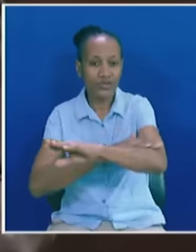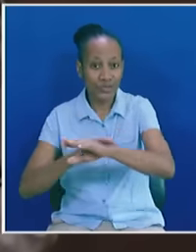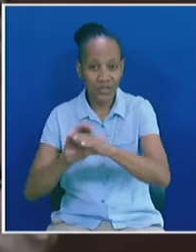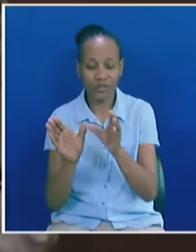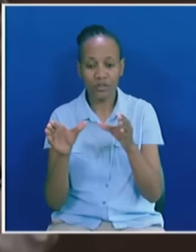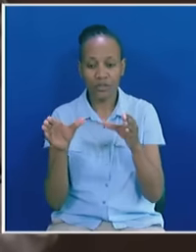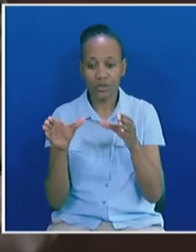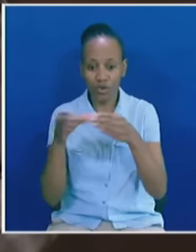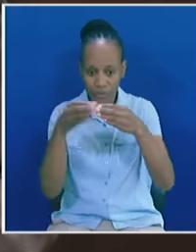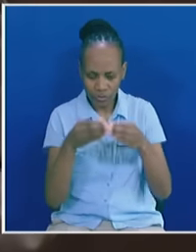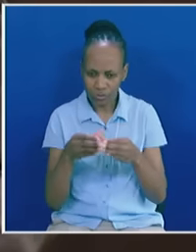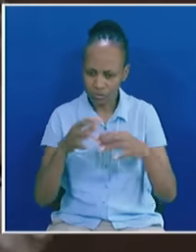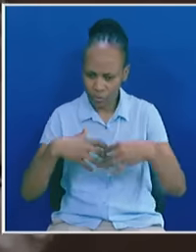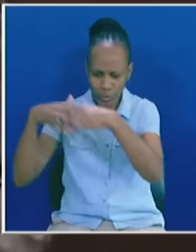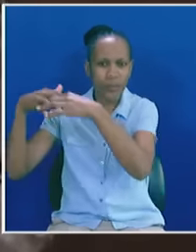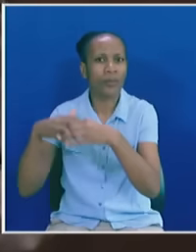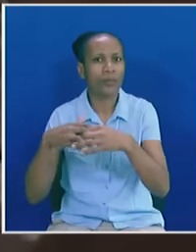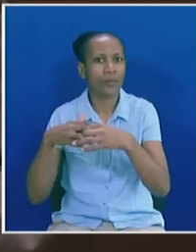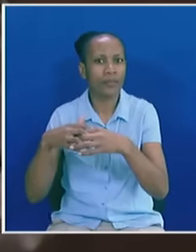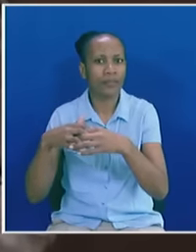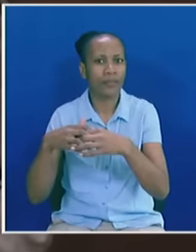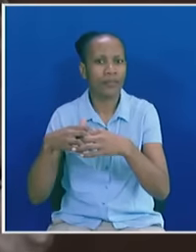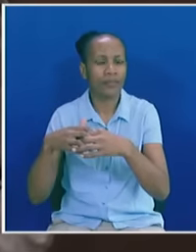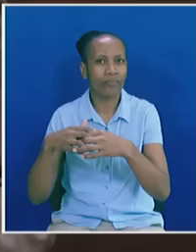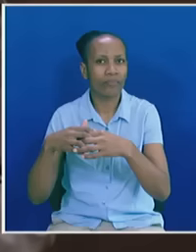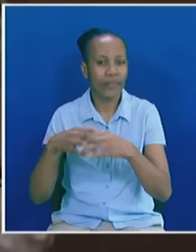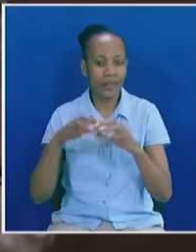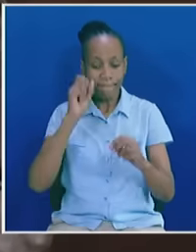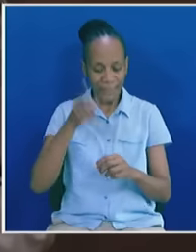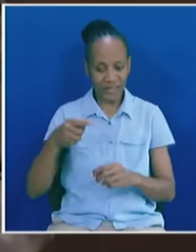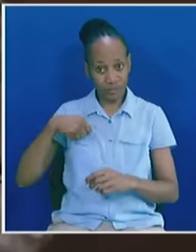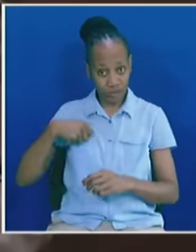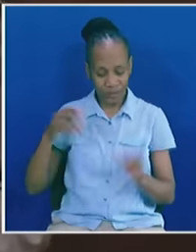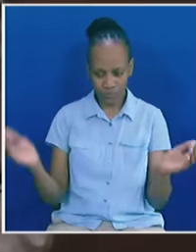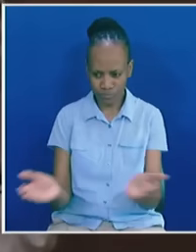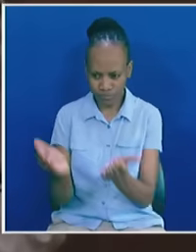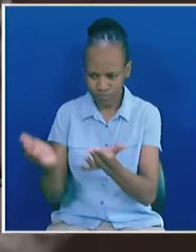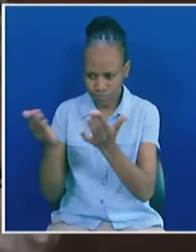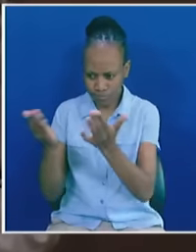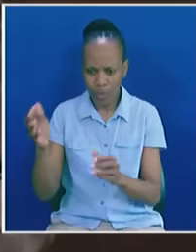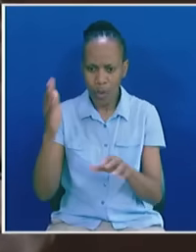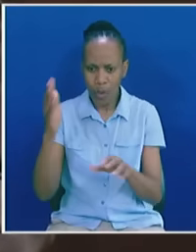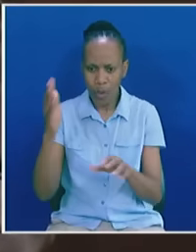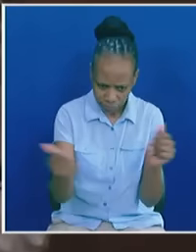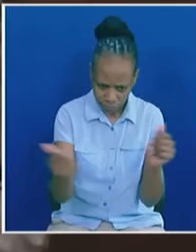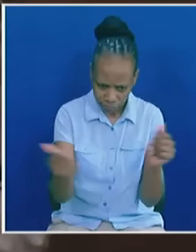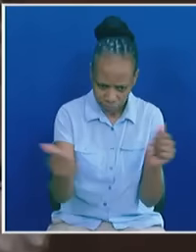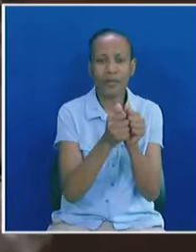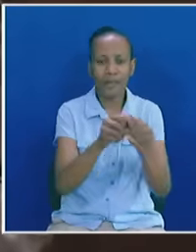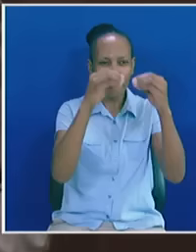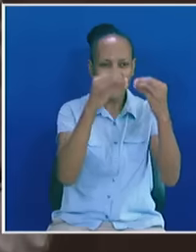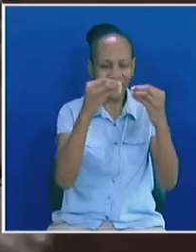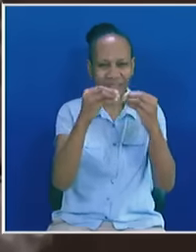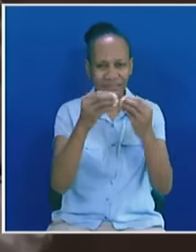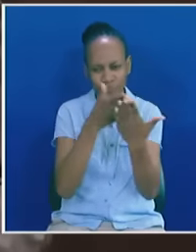of community efforts against crime. Encourage municipalities to enter into partnerships with business